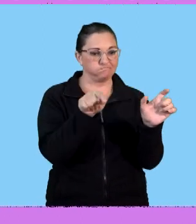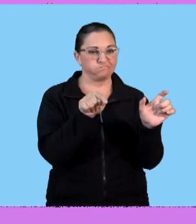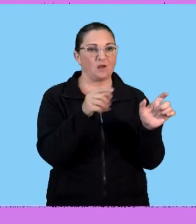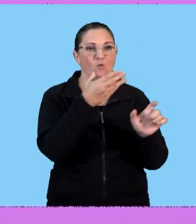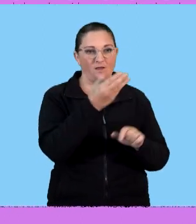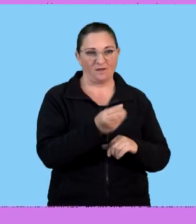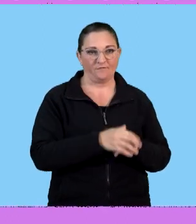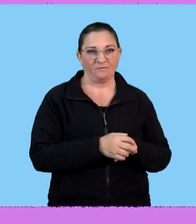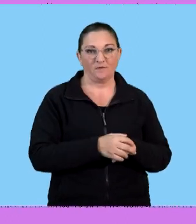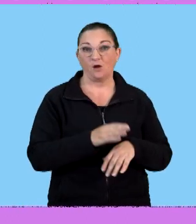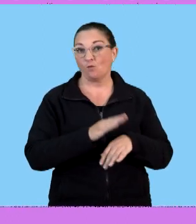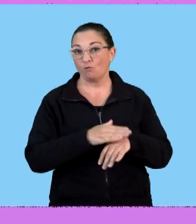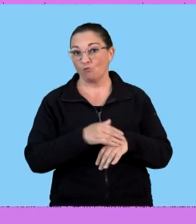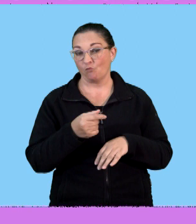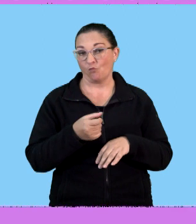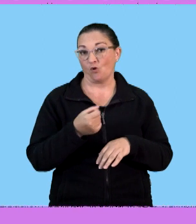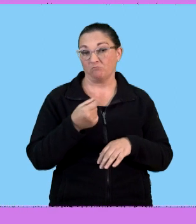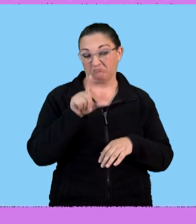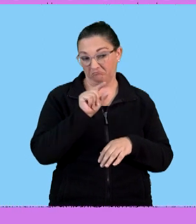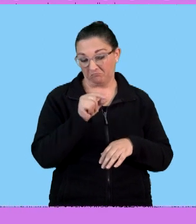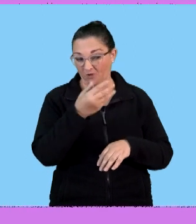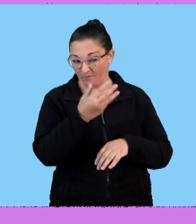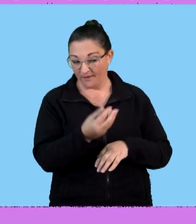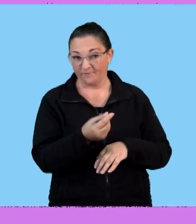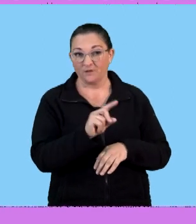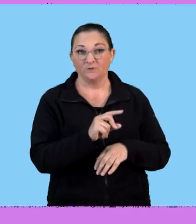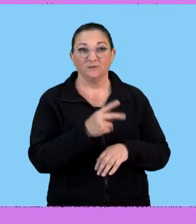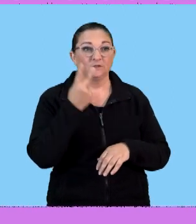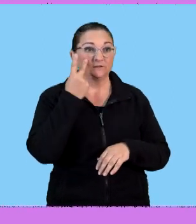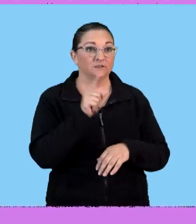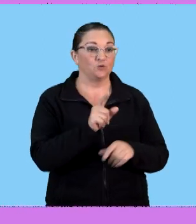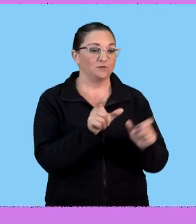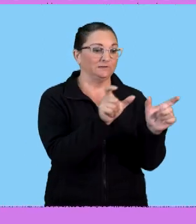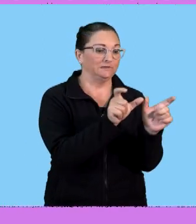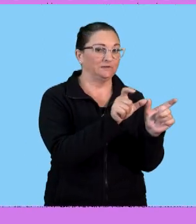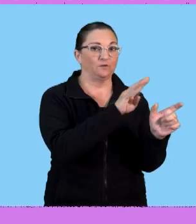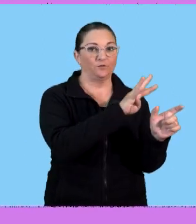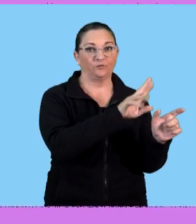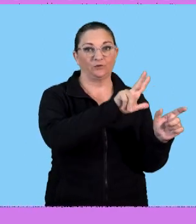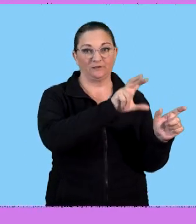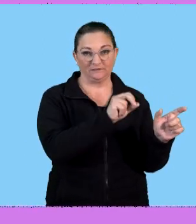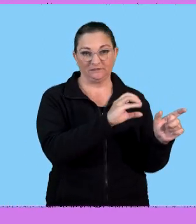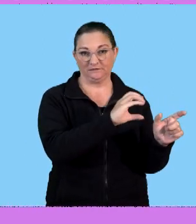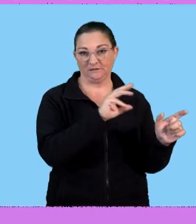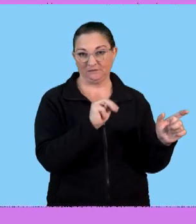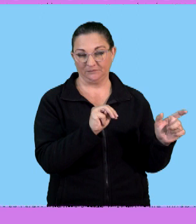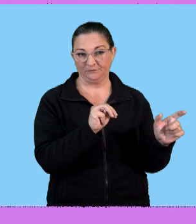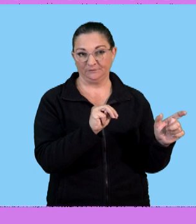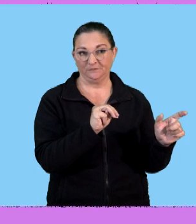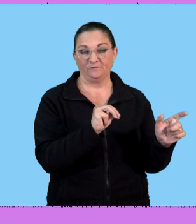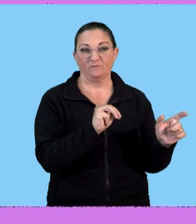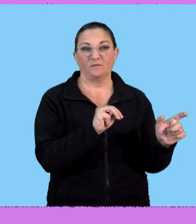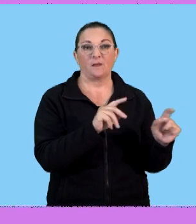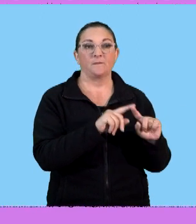some other information is given. We've indicated that the diameter is 480 centimeters and then also that